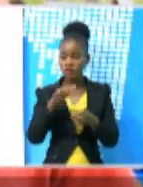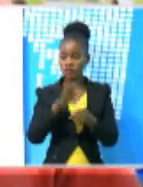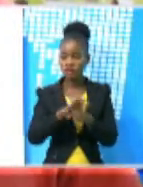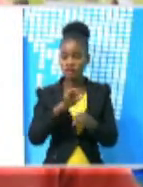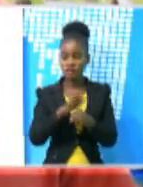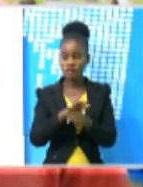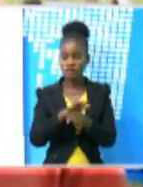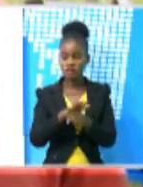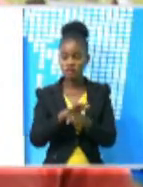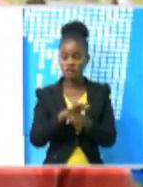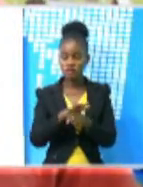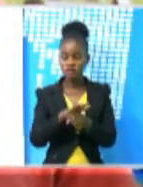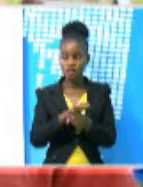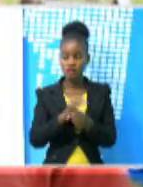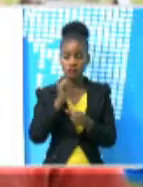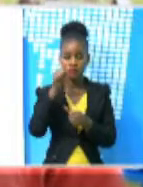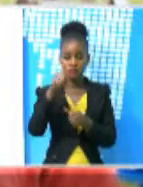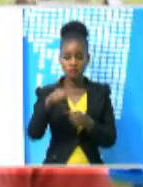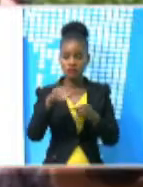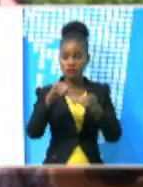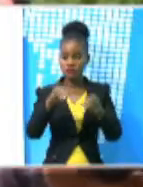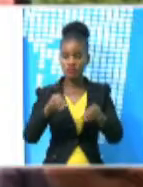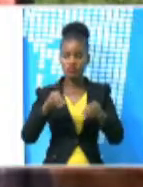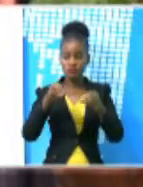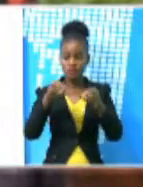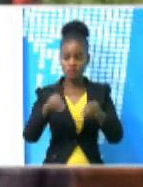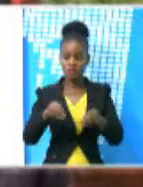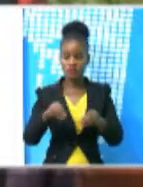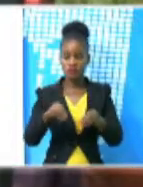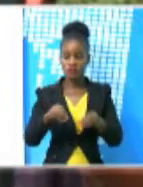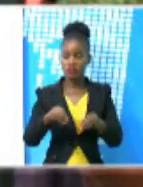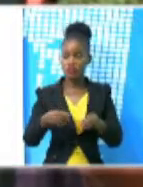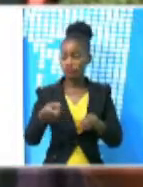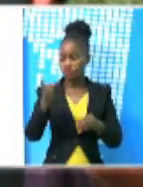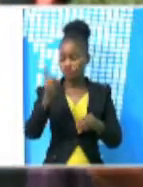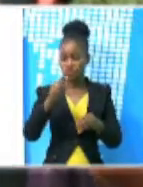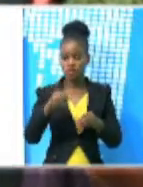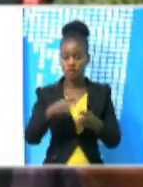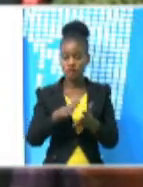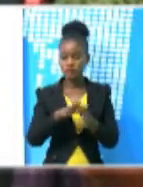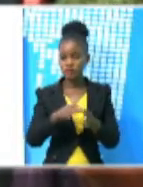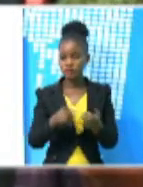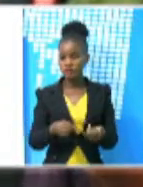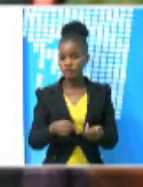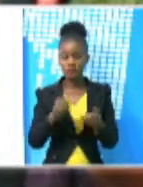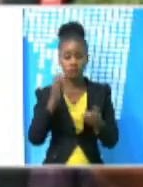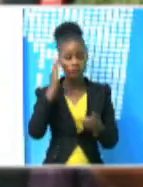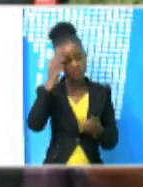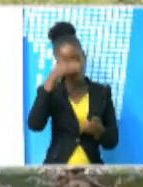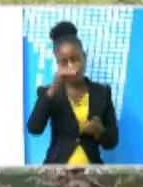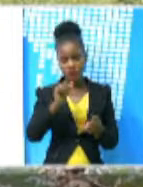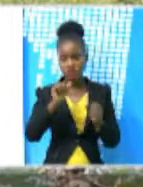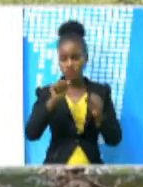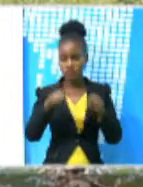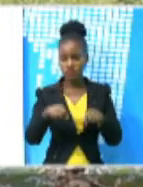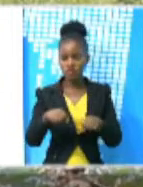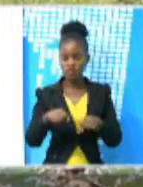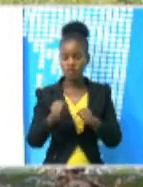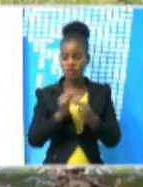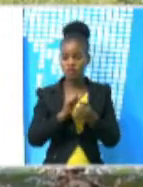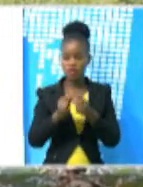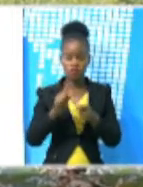incomes for our farming communities. Mm. Alan Mohozi, a fertilizer expert with African Fertilizer Agribusiness